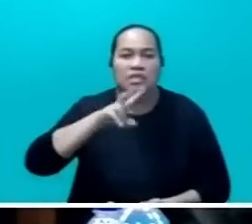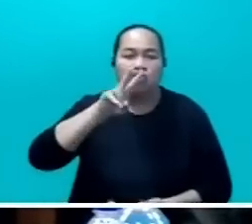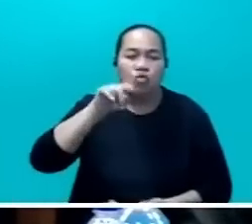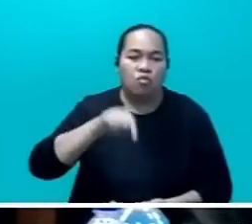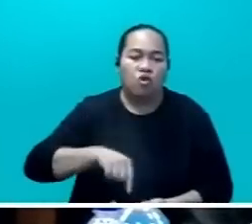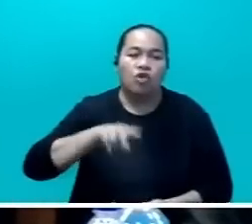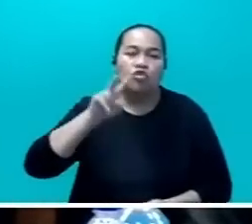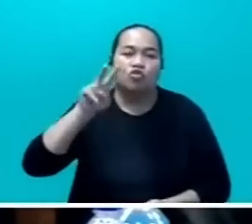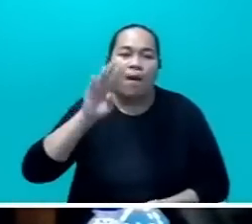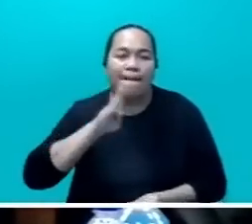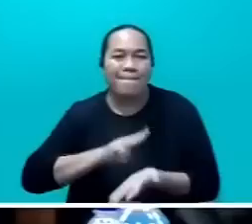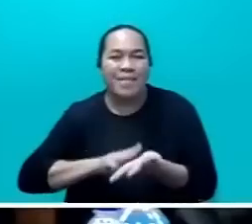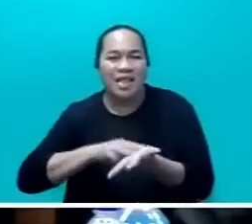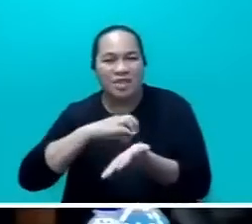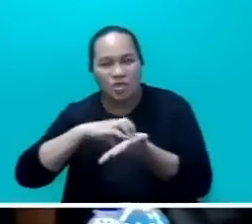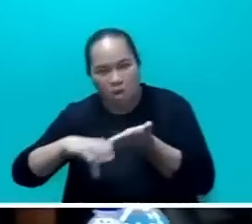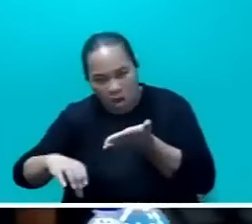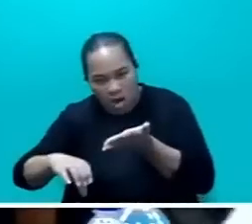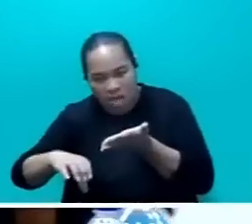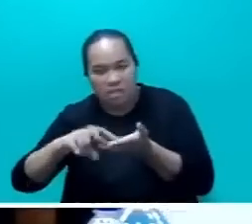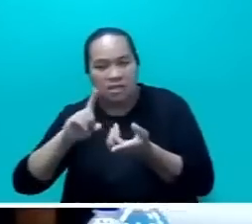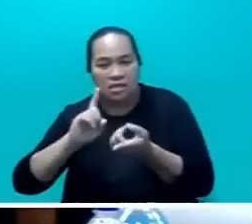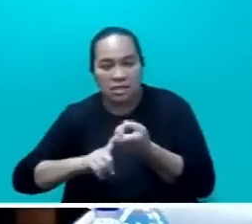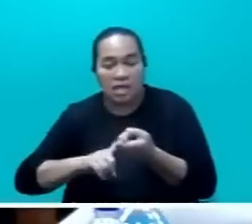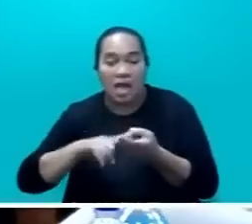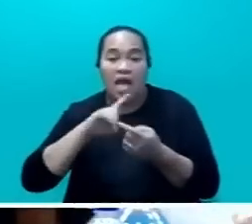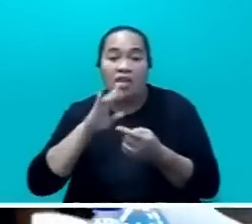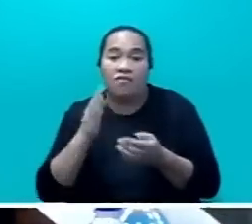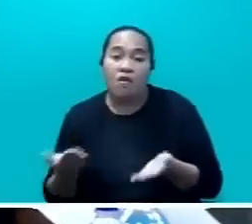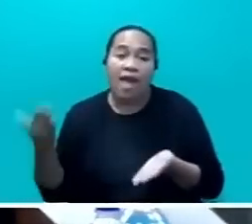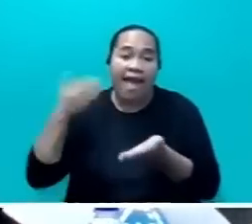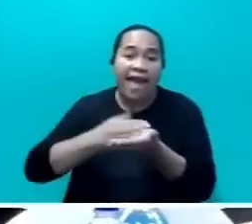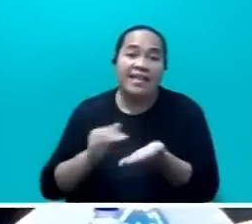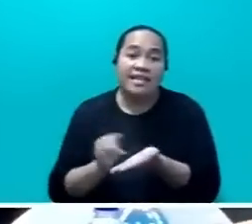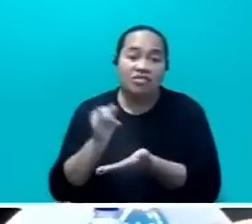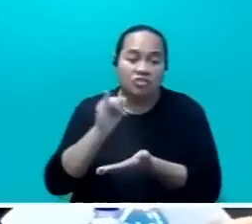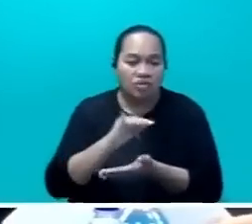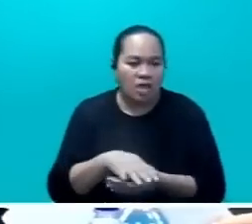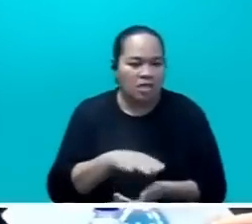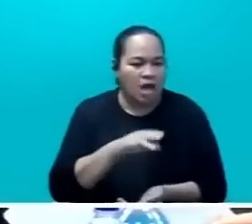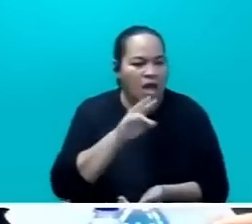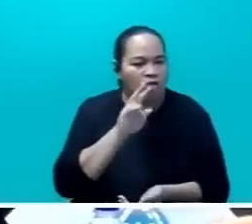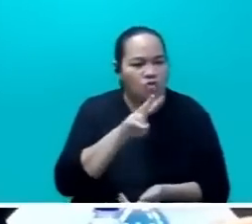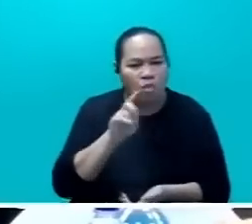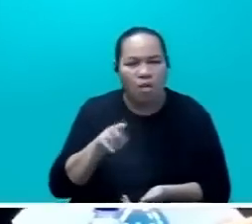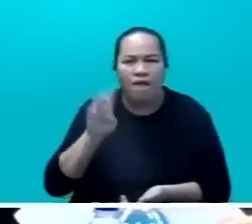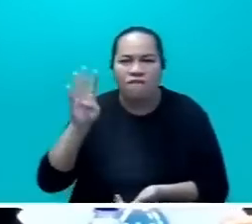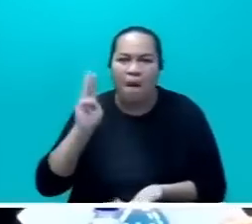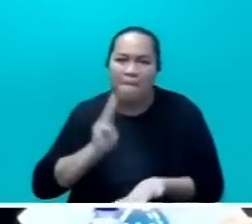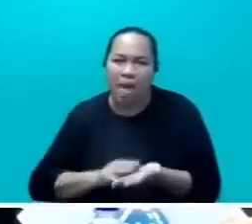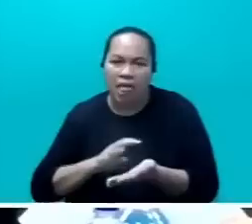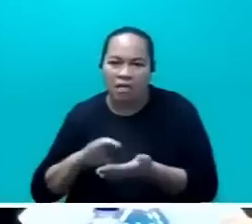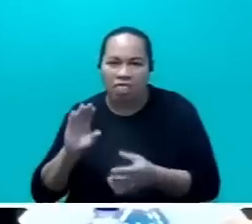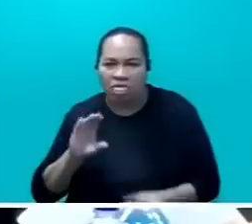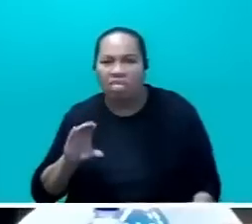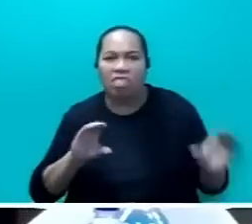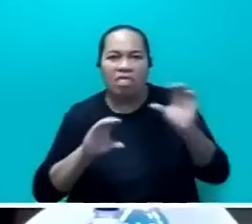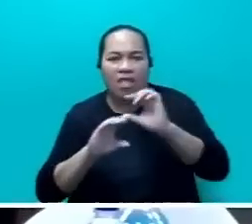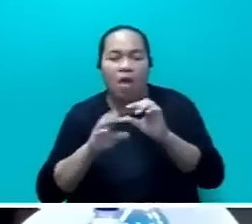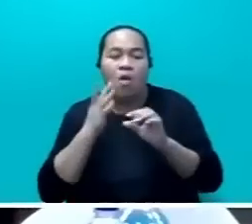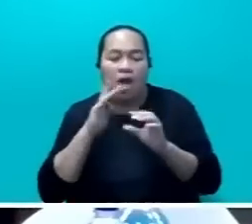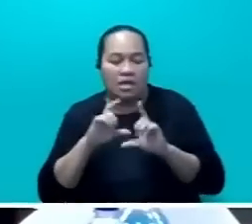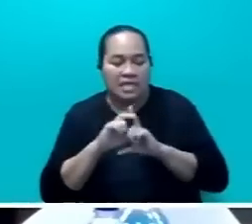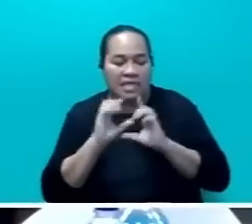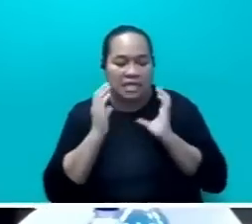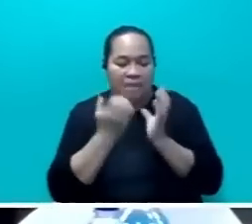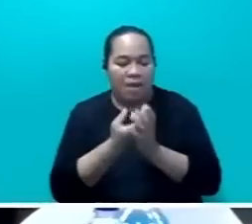62.2 million, including, if you add interest portion of 2.4 million, as of December